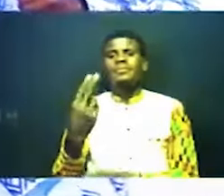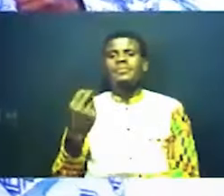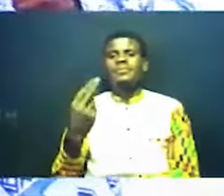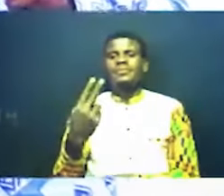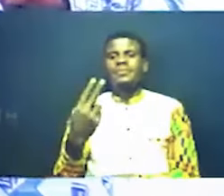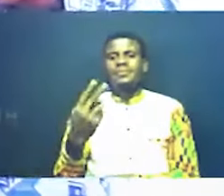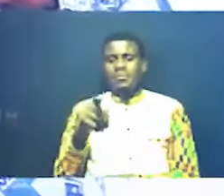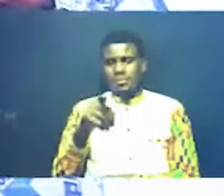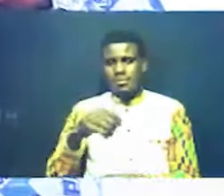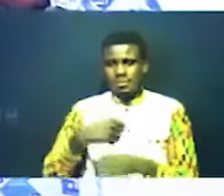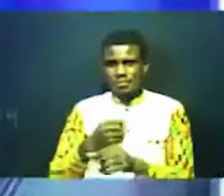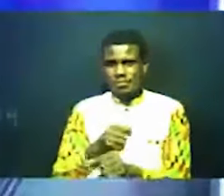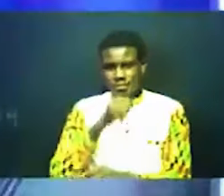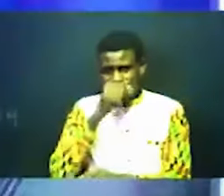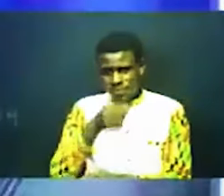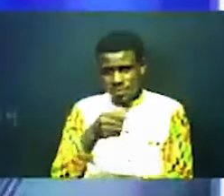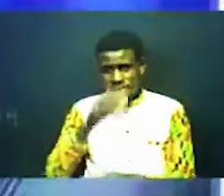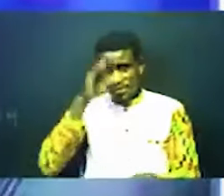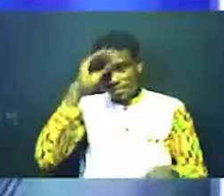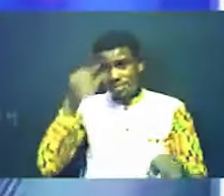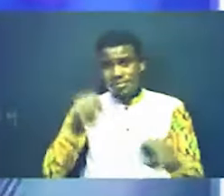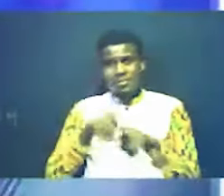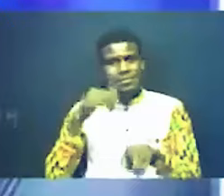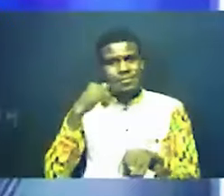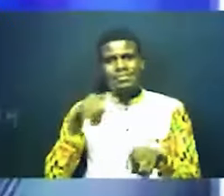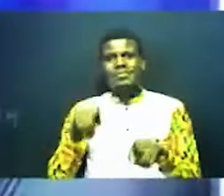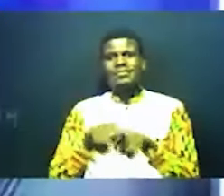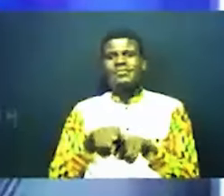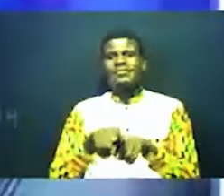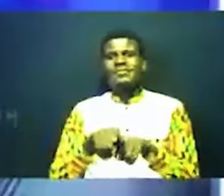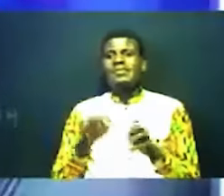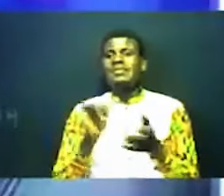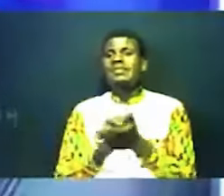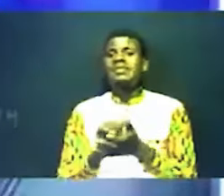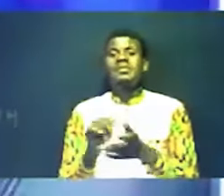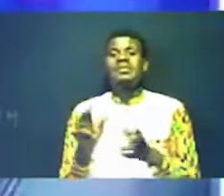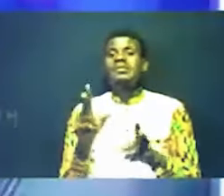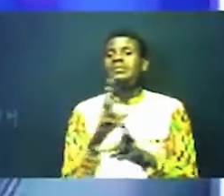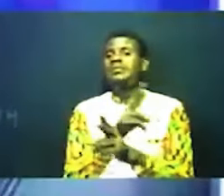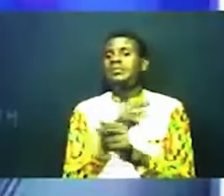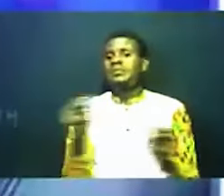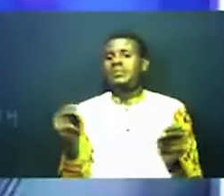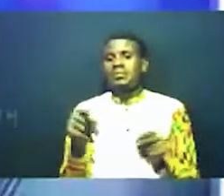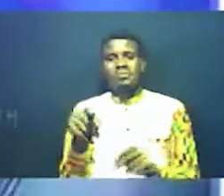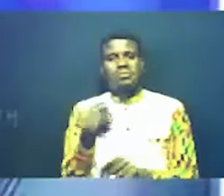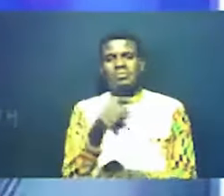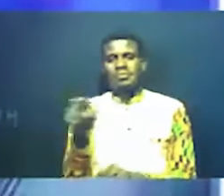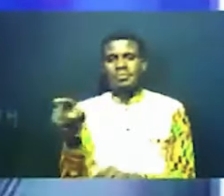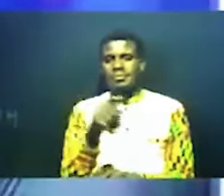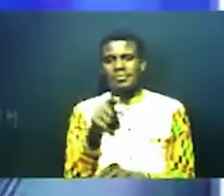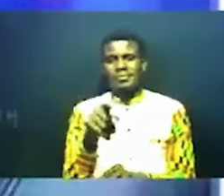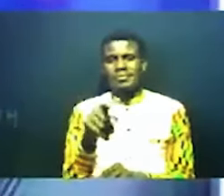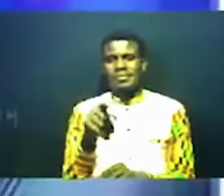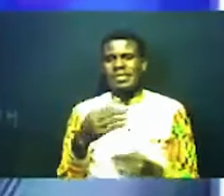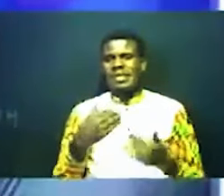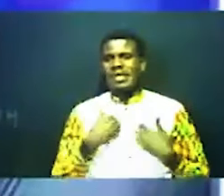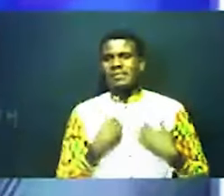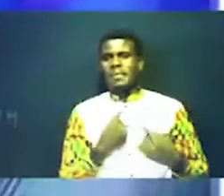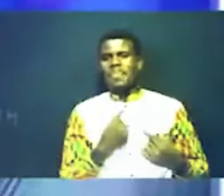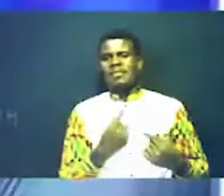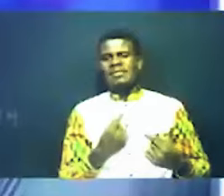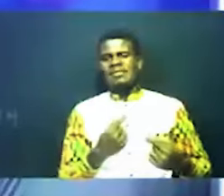See to it, brothers and sisters, that none of you has a sinful, unbelieving